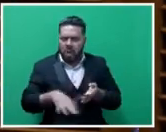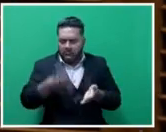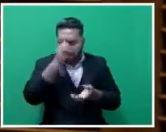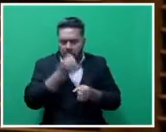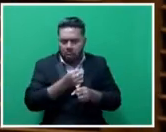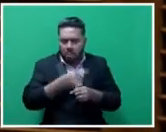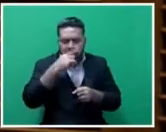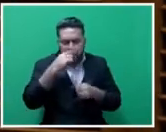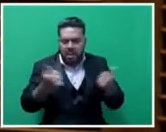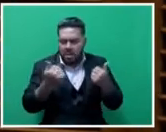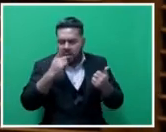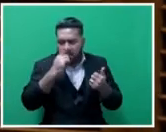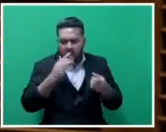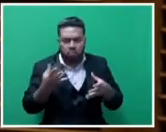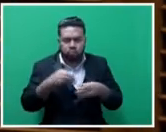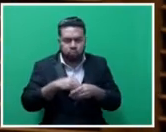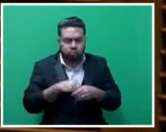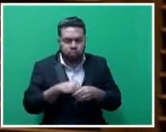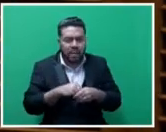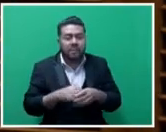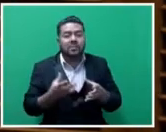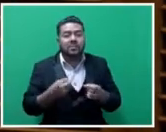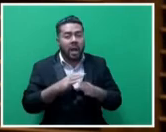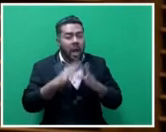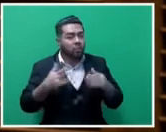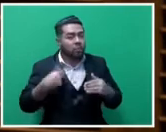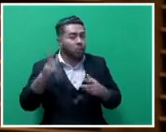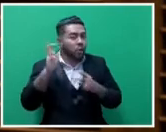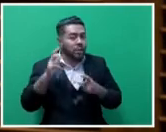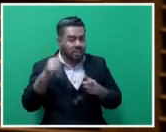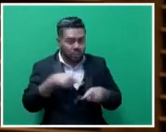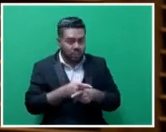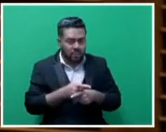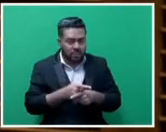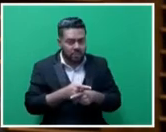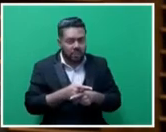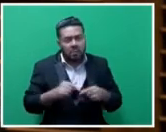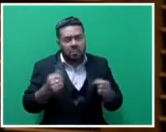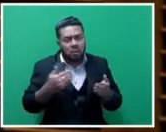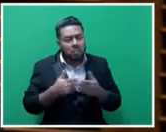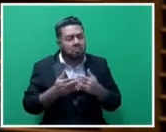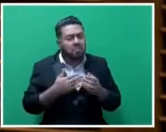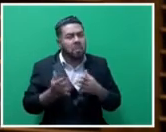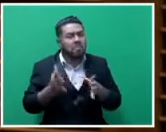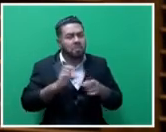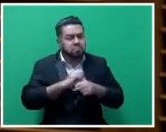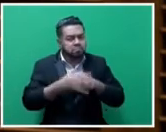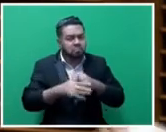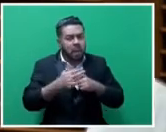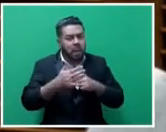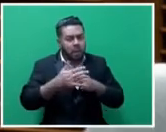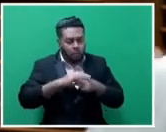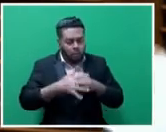of Fijians. And as the August House has heard over this week, sir, despite the pandemic in 2020, we've